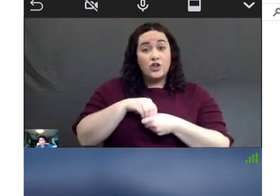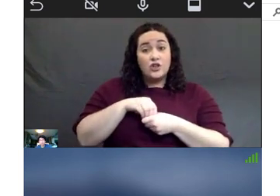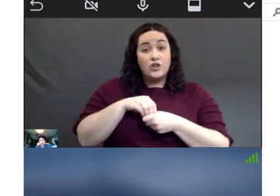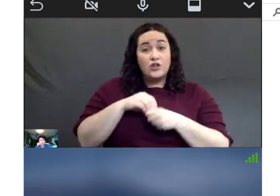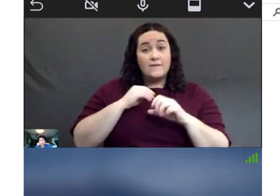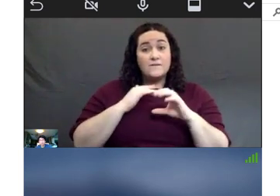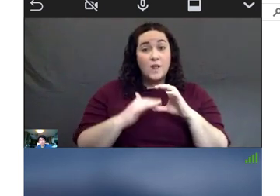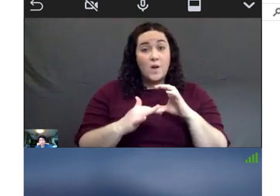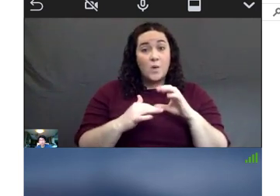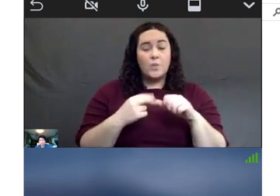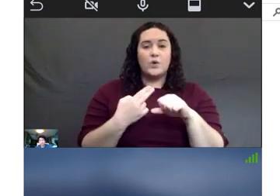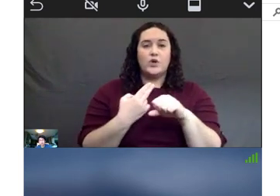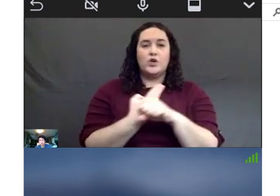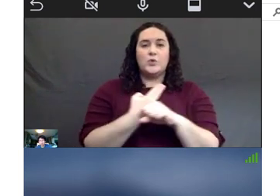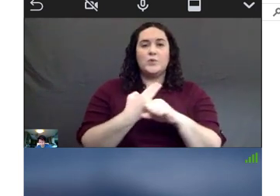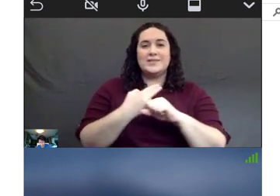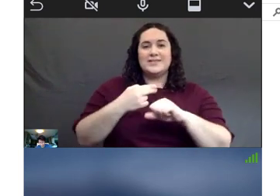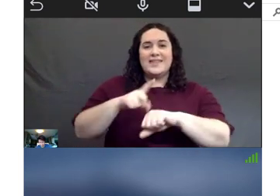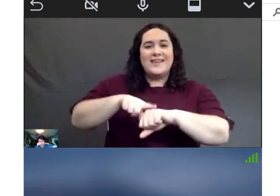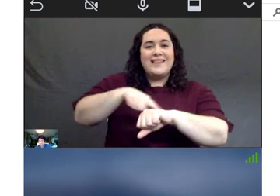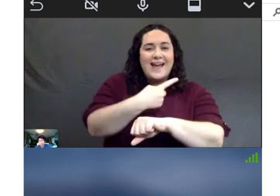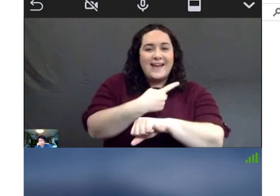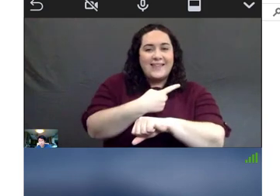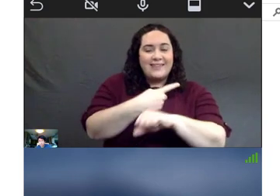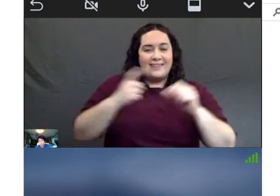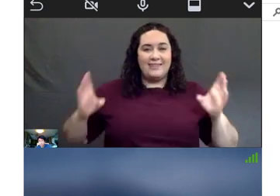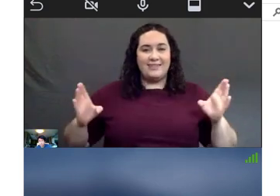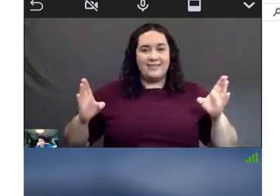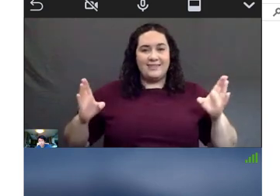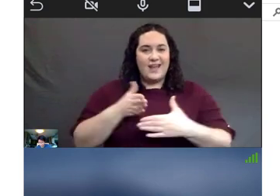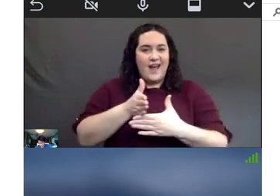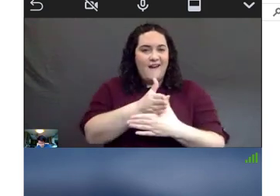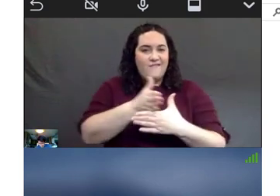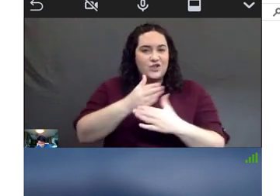pipe. So we'll take T in plus T out divided by 2.